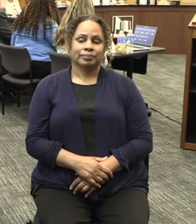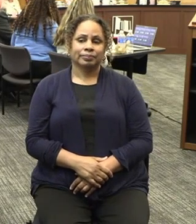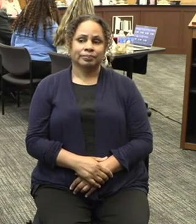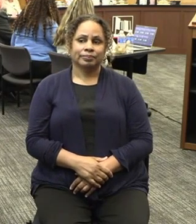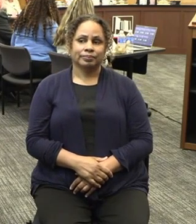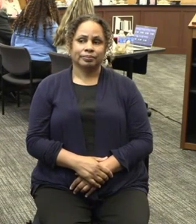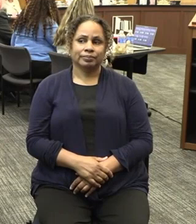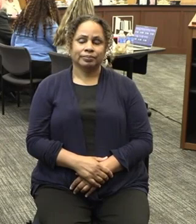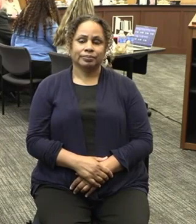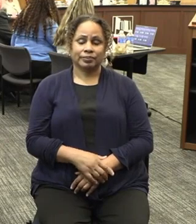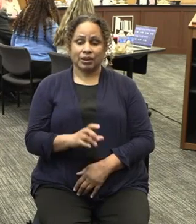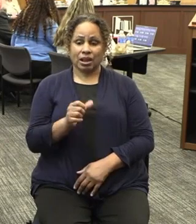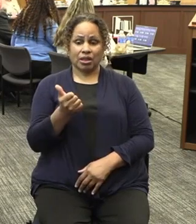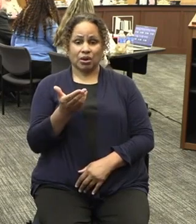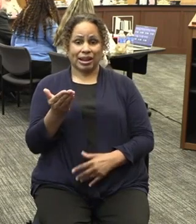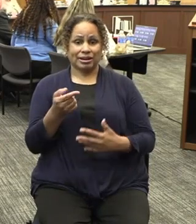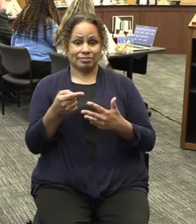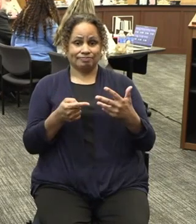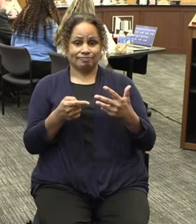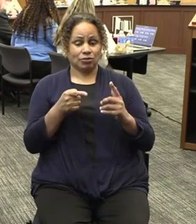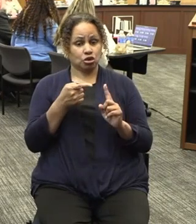Okay, any other items to be pulled?